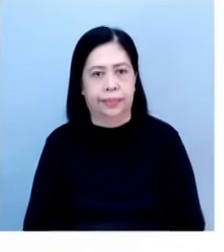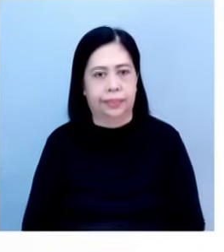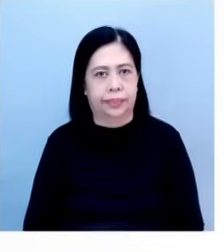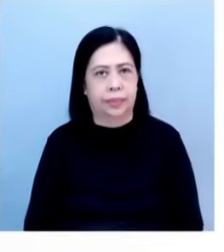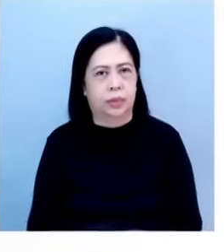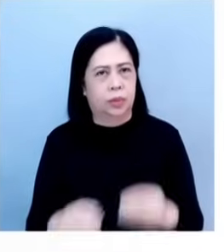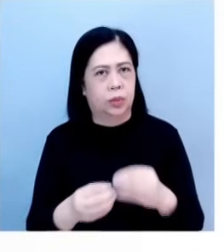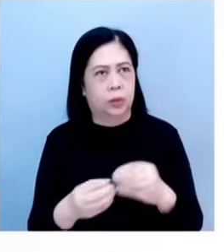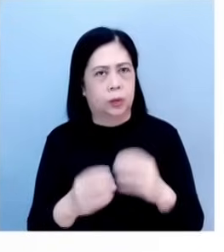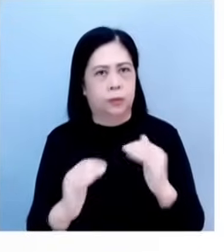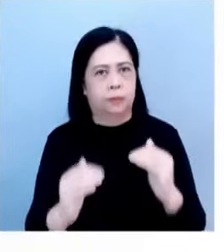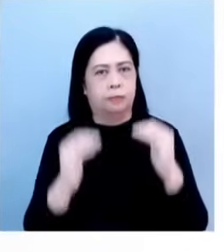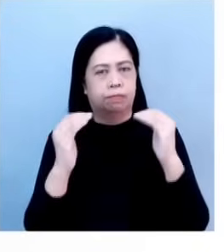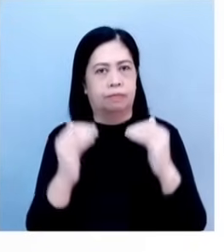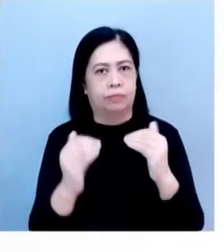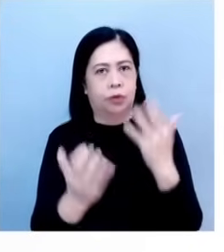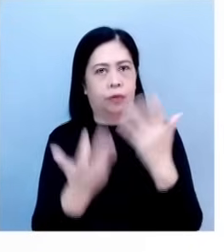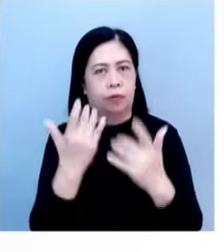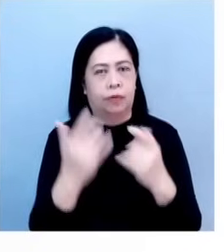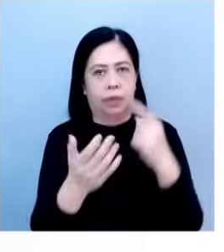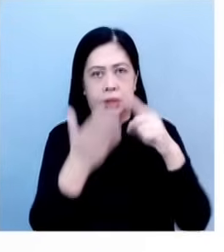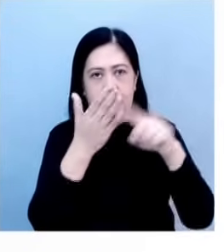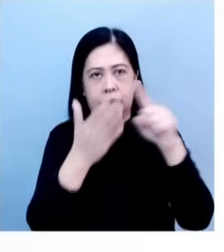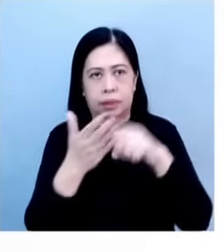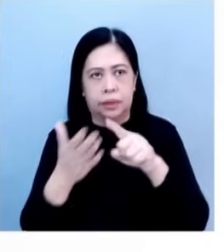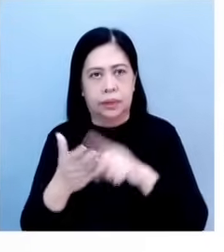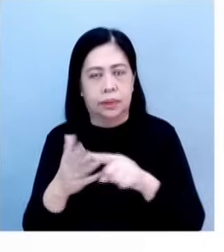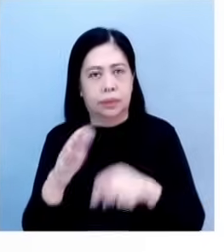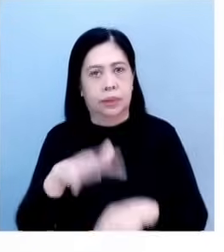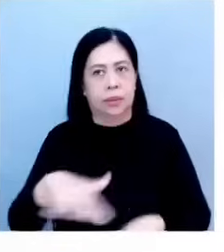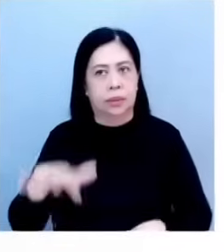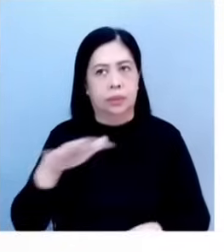po ang ating fire safety inspection sa mga